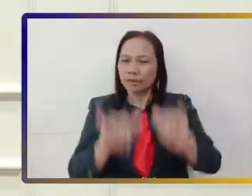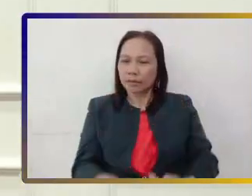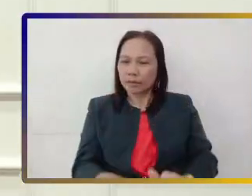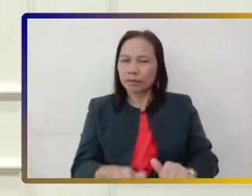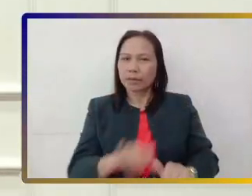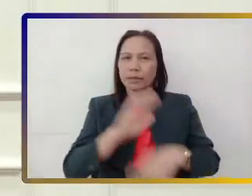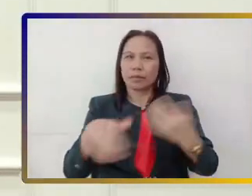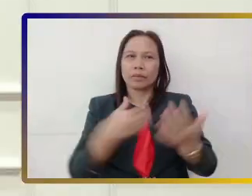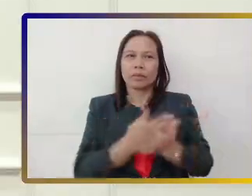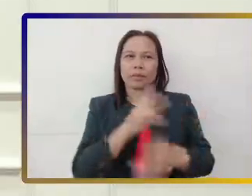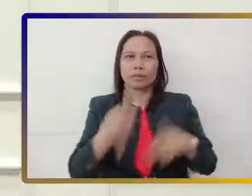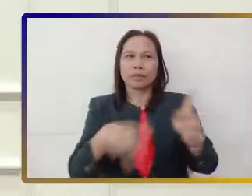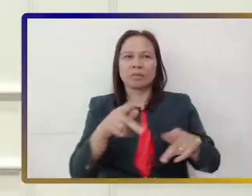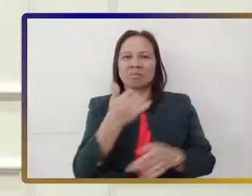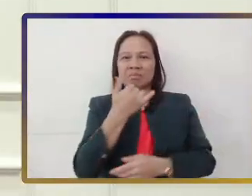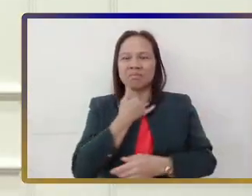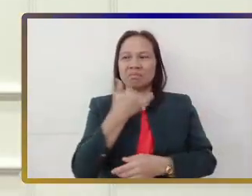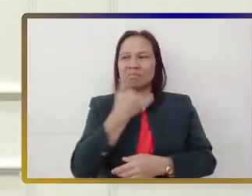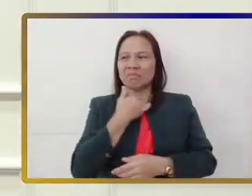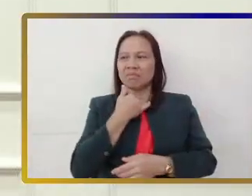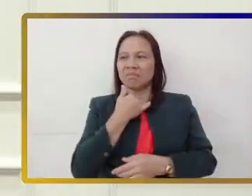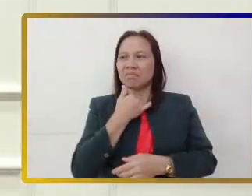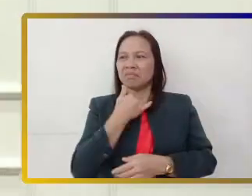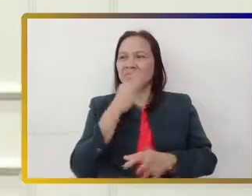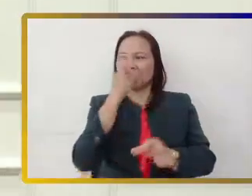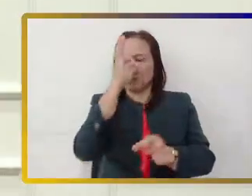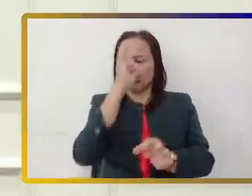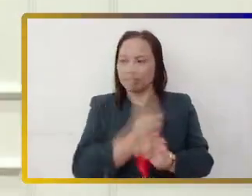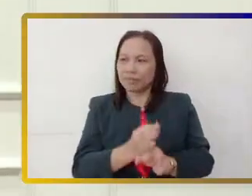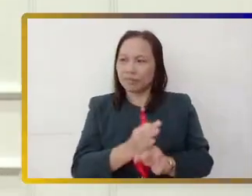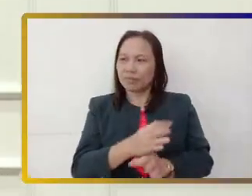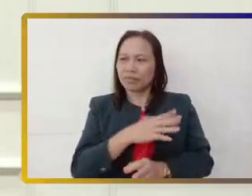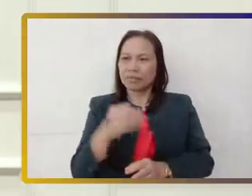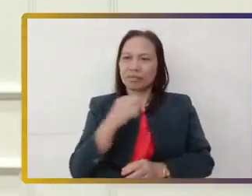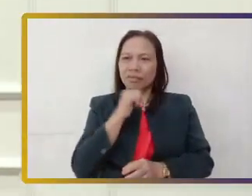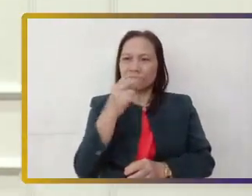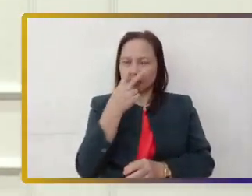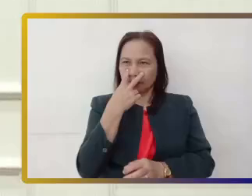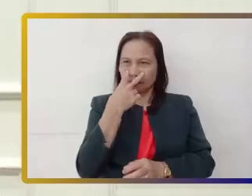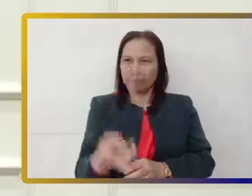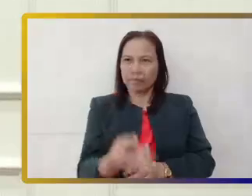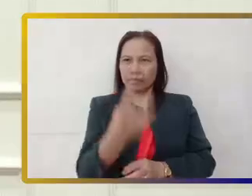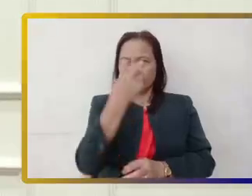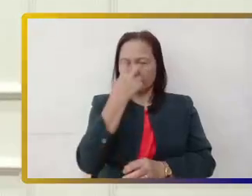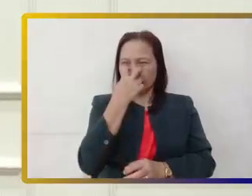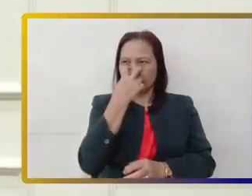anganganang Pataya at maala Hindi Makita or